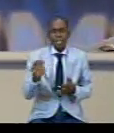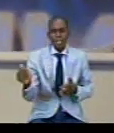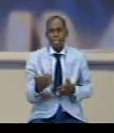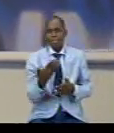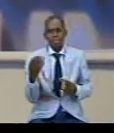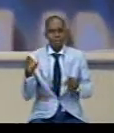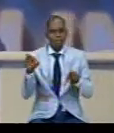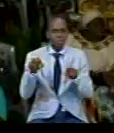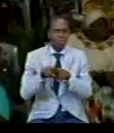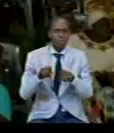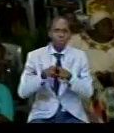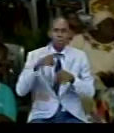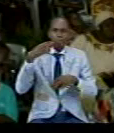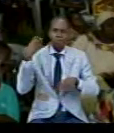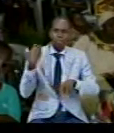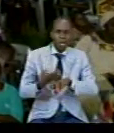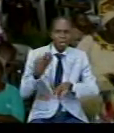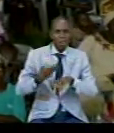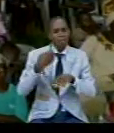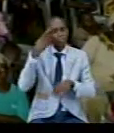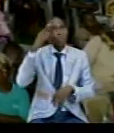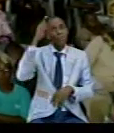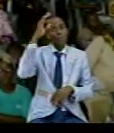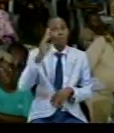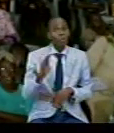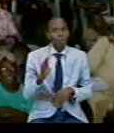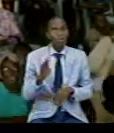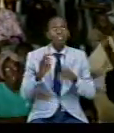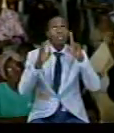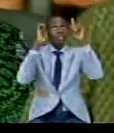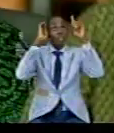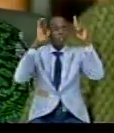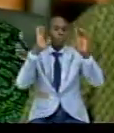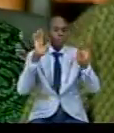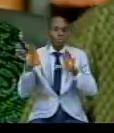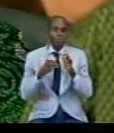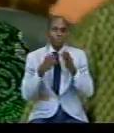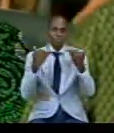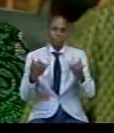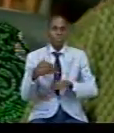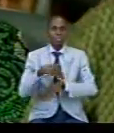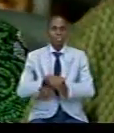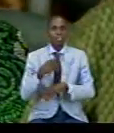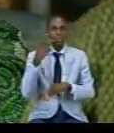God? He will do it tonight. Look at